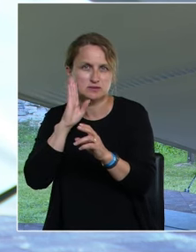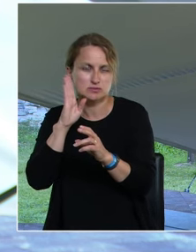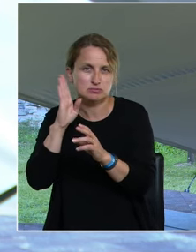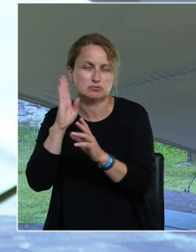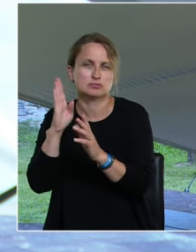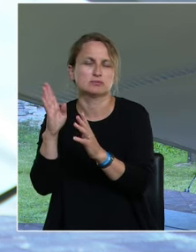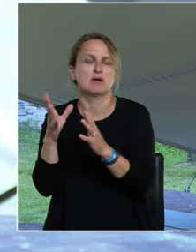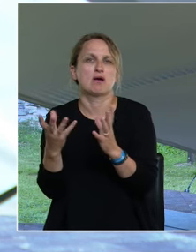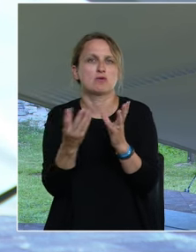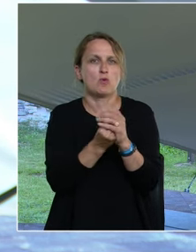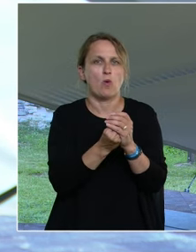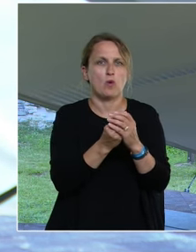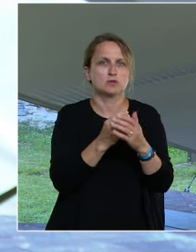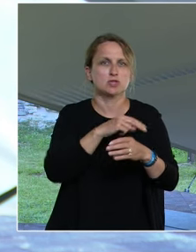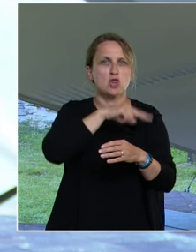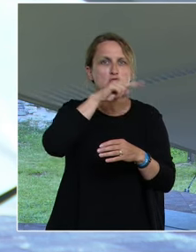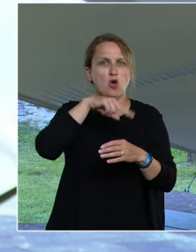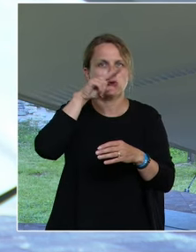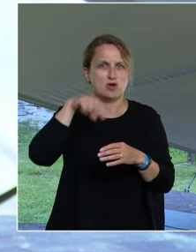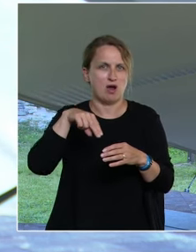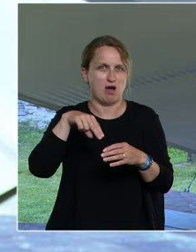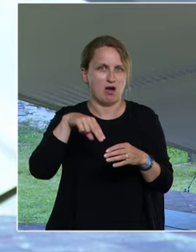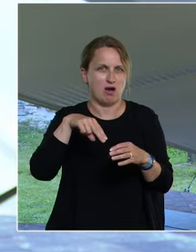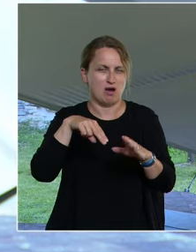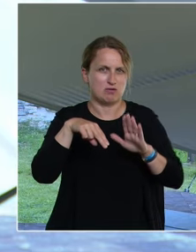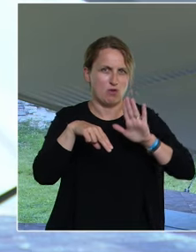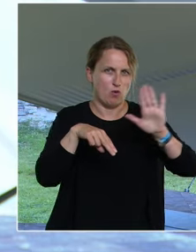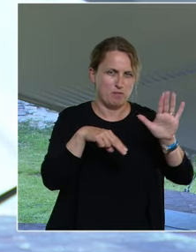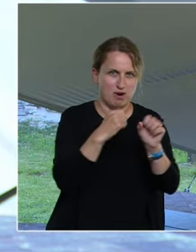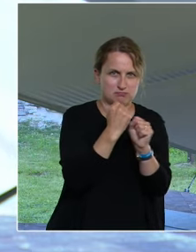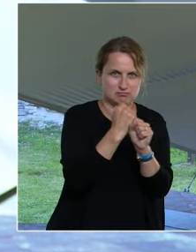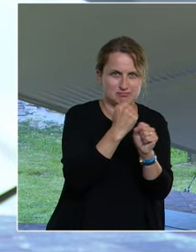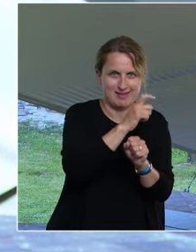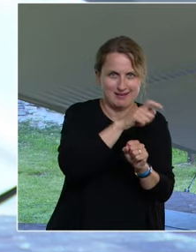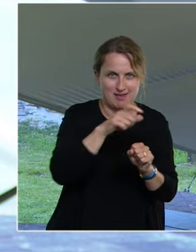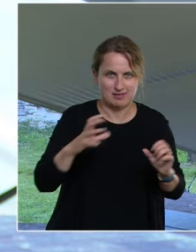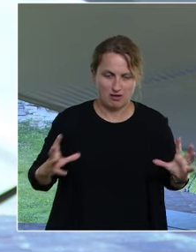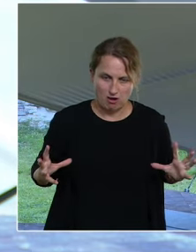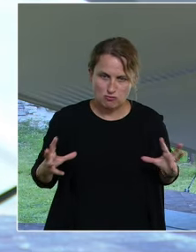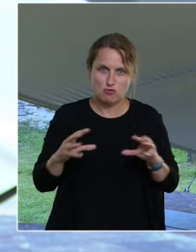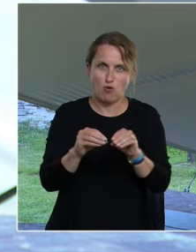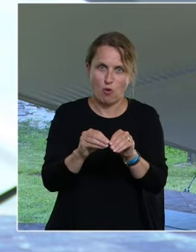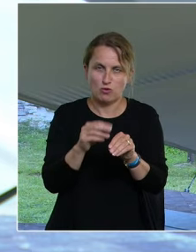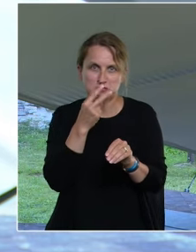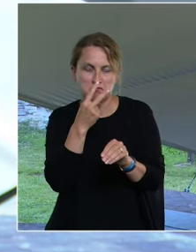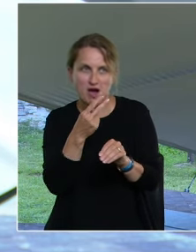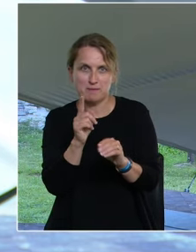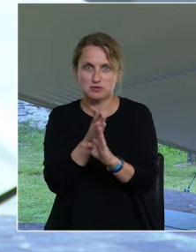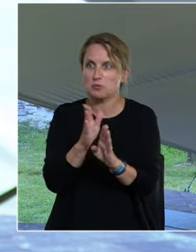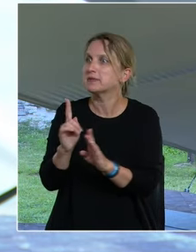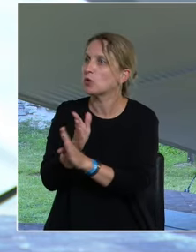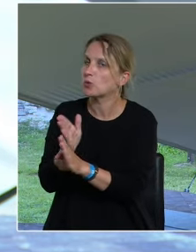Norwegian art collective called Trash Benny. So sort of wanted to put these together and see what happens, And what